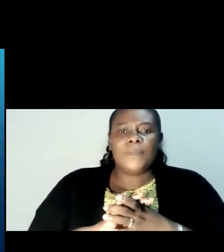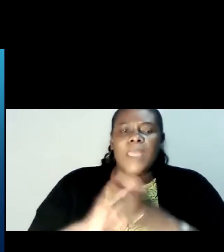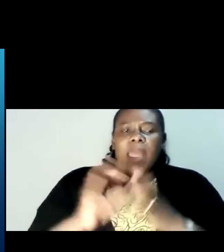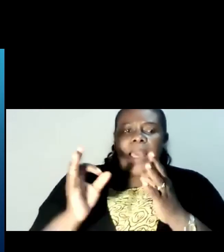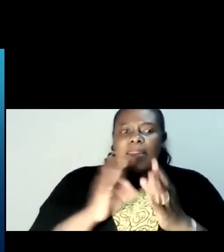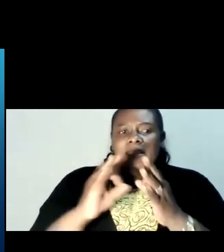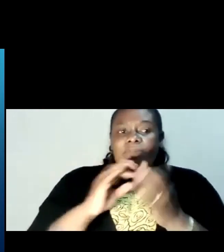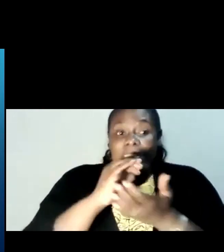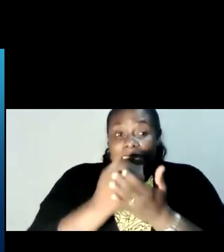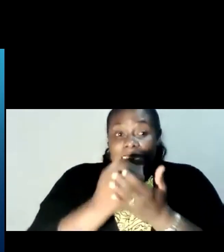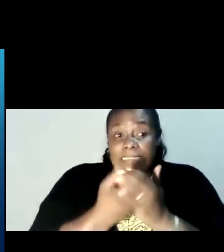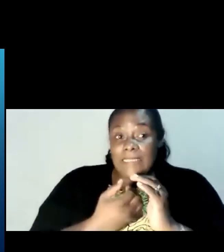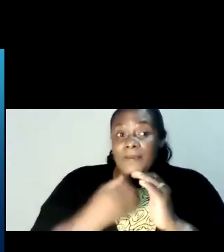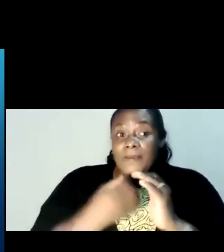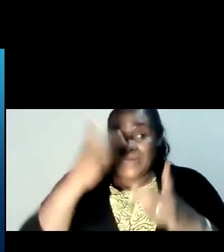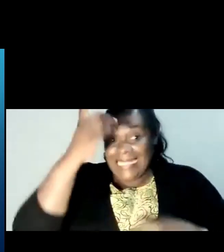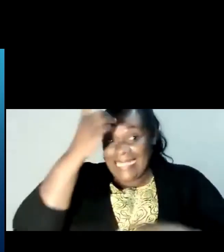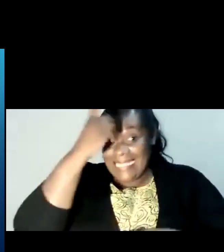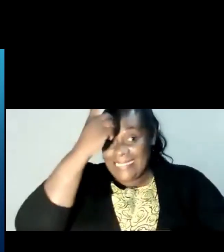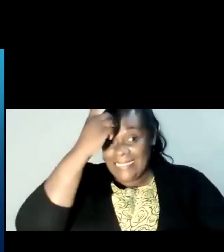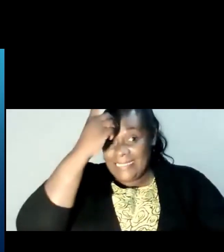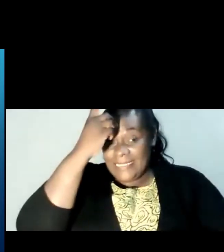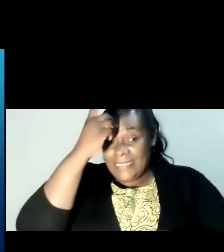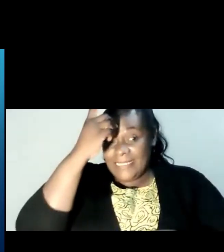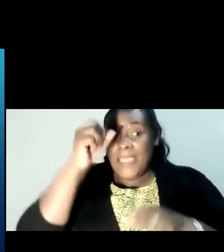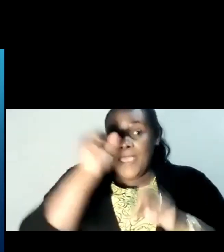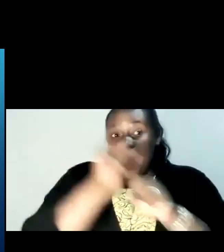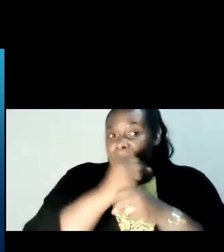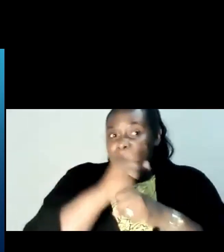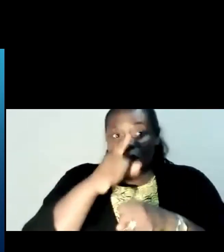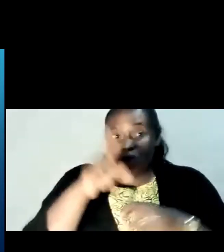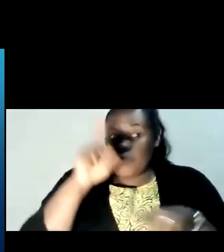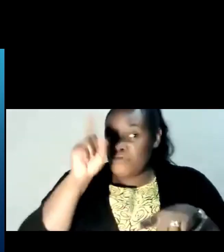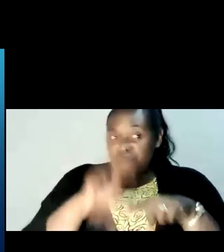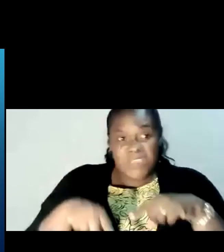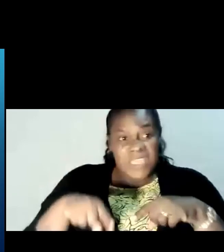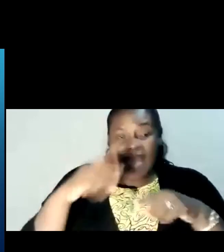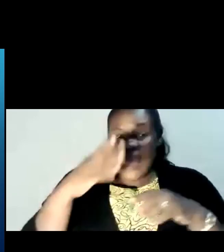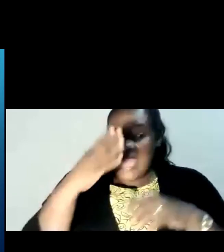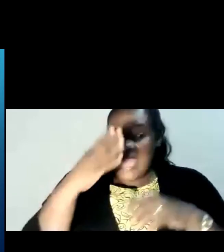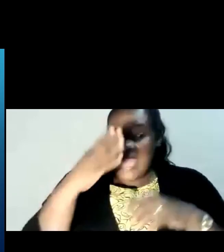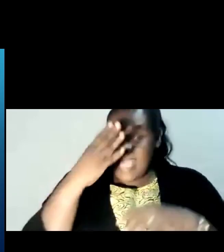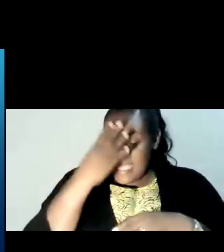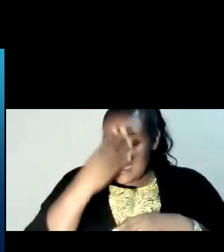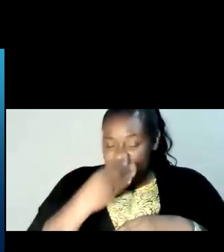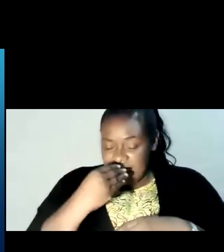disorders. So I'll answer the last question first.